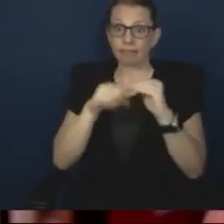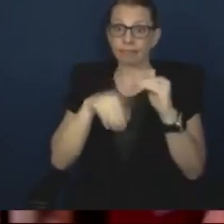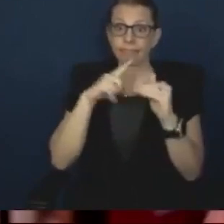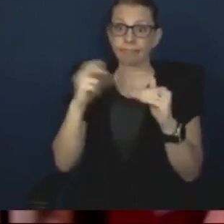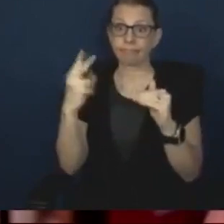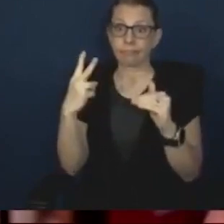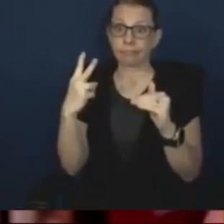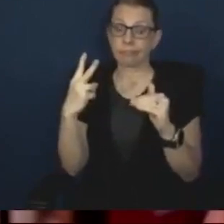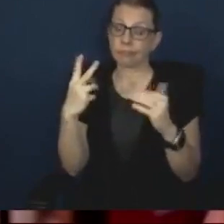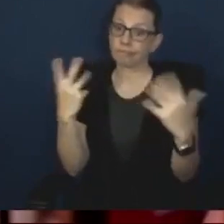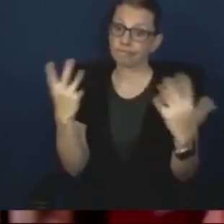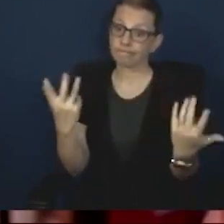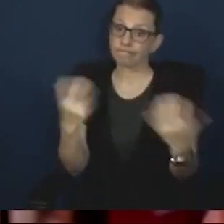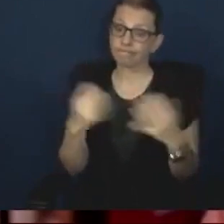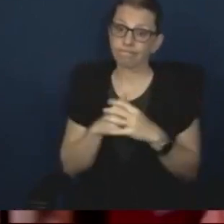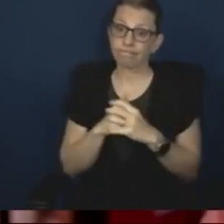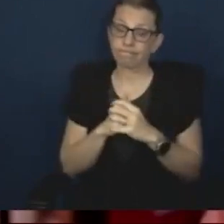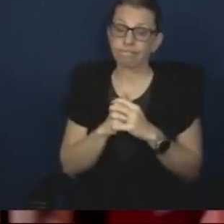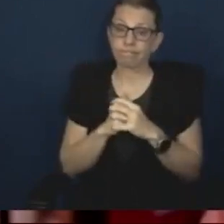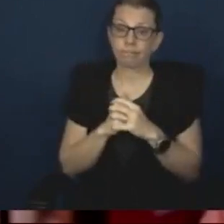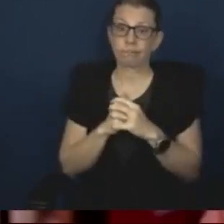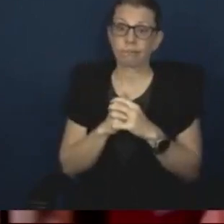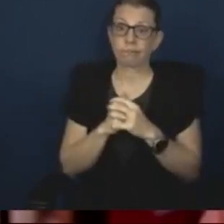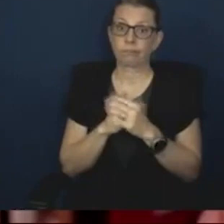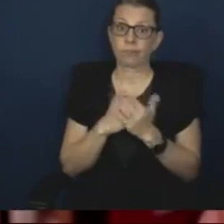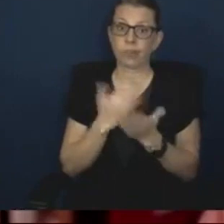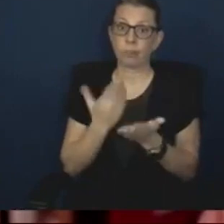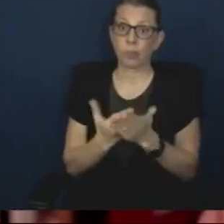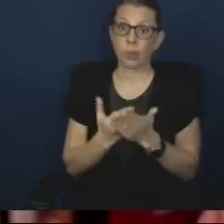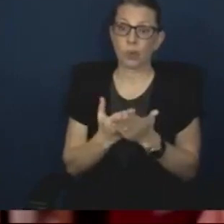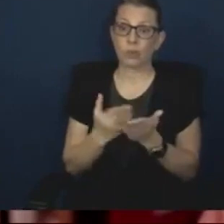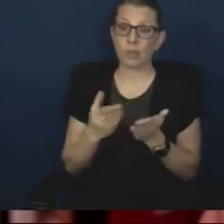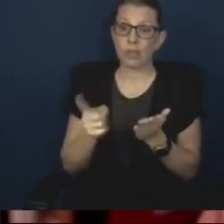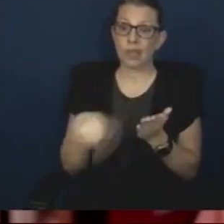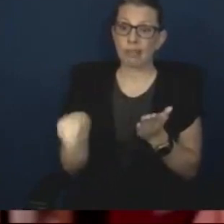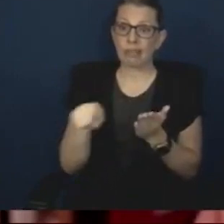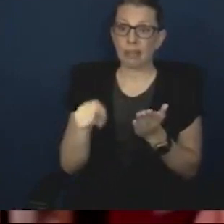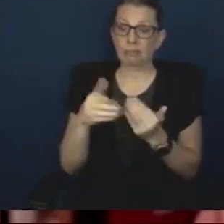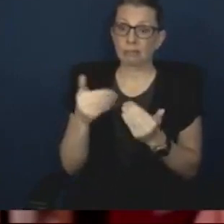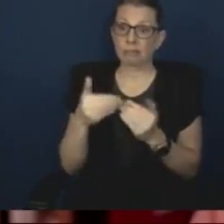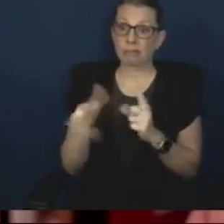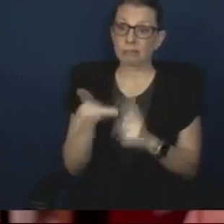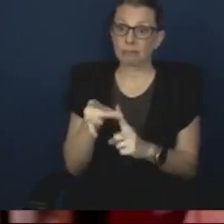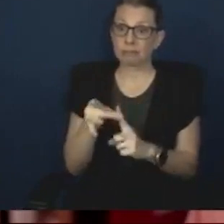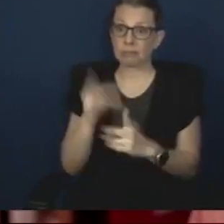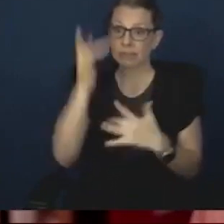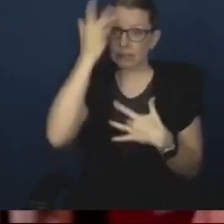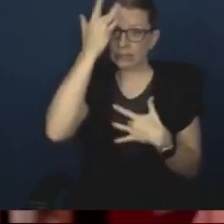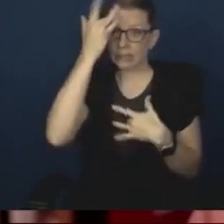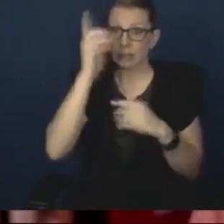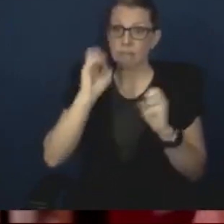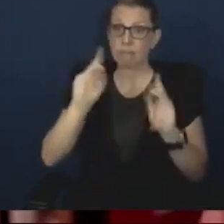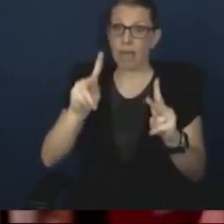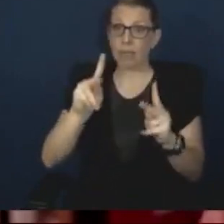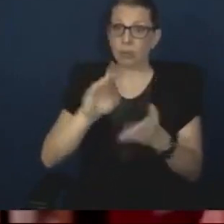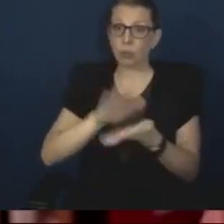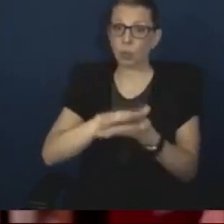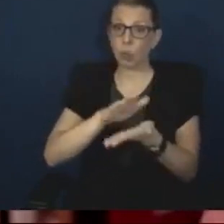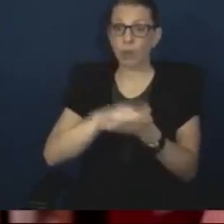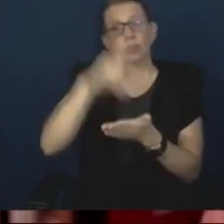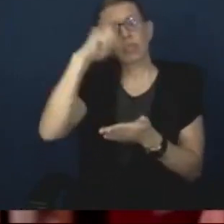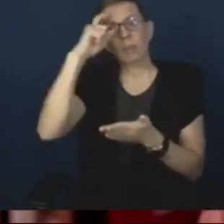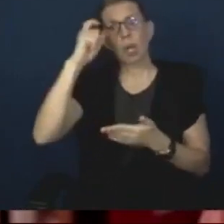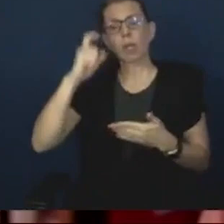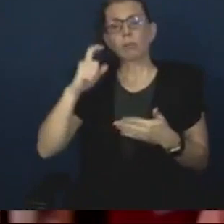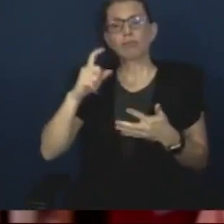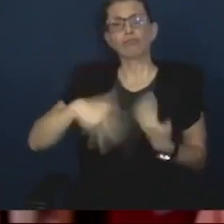that that just reflects the fact that they are susceptible. They're going back to school now. In the summer, they were hanging out